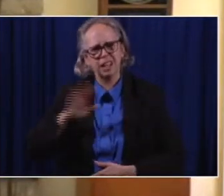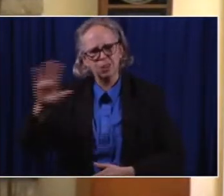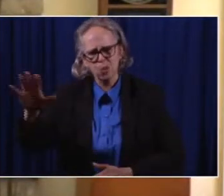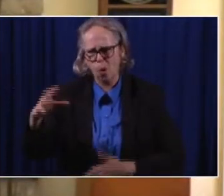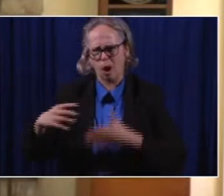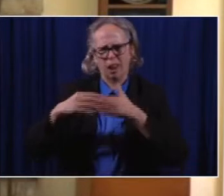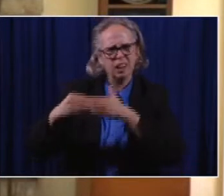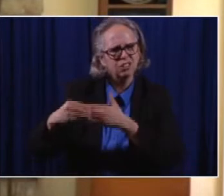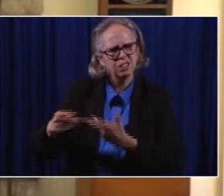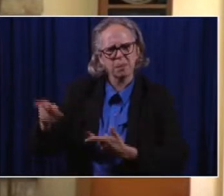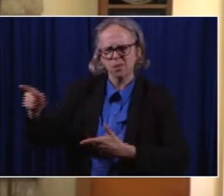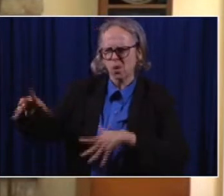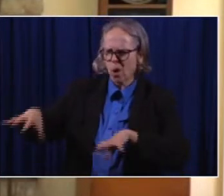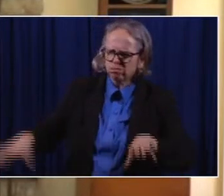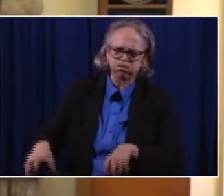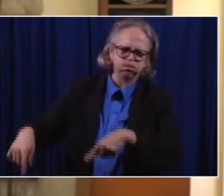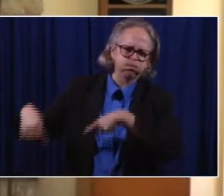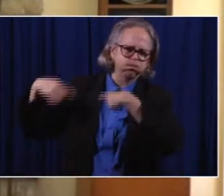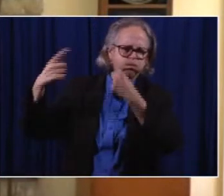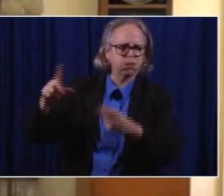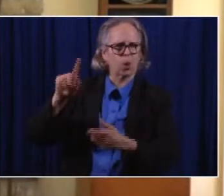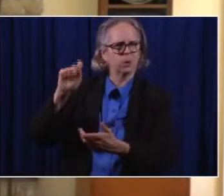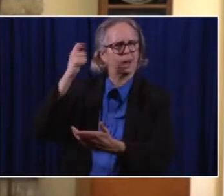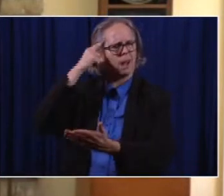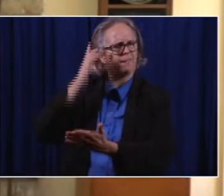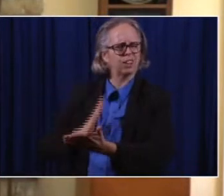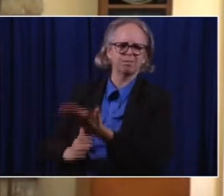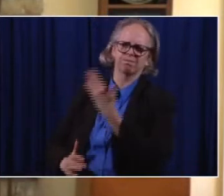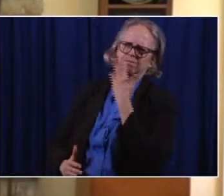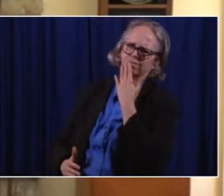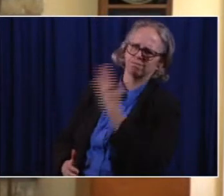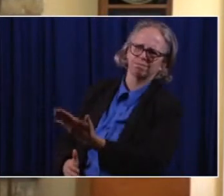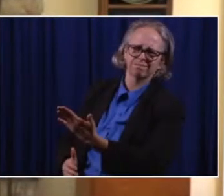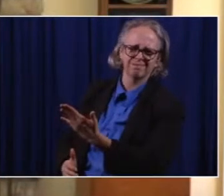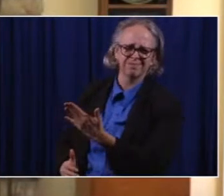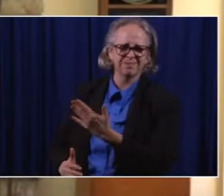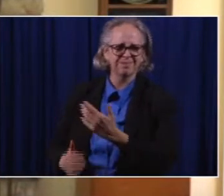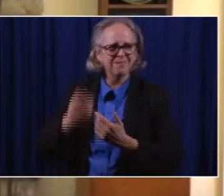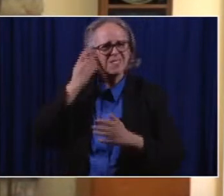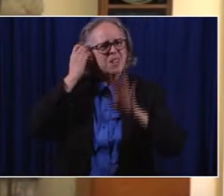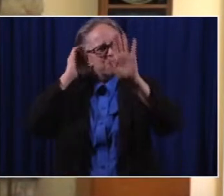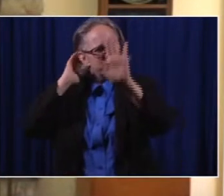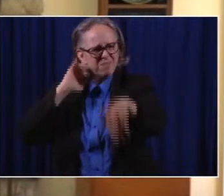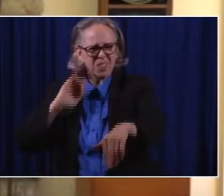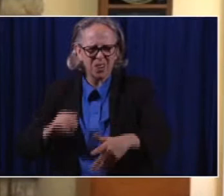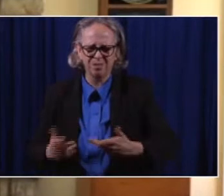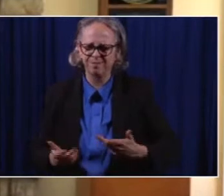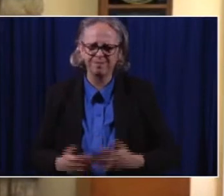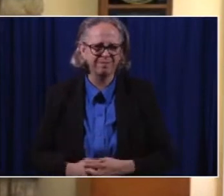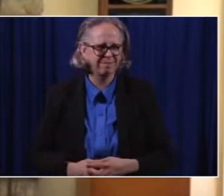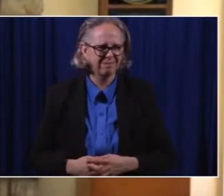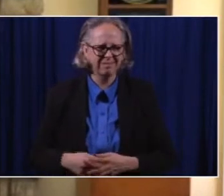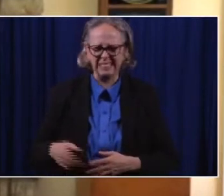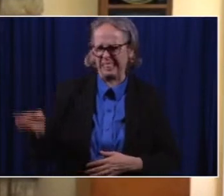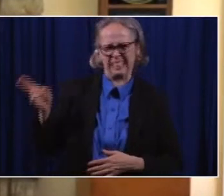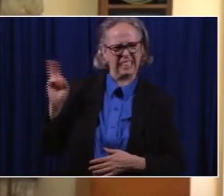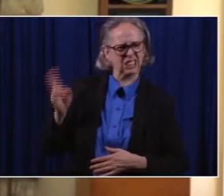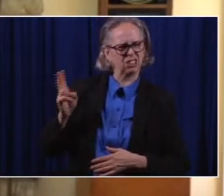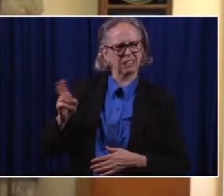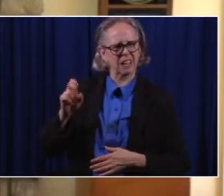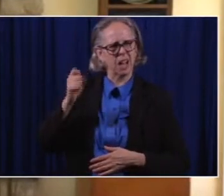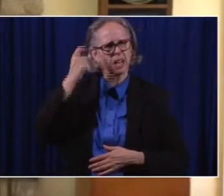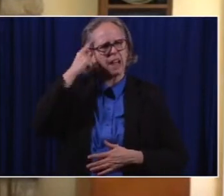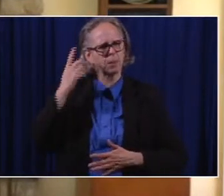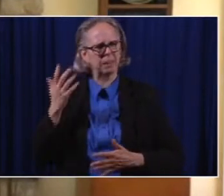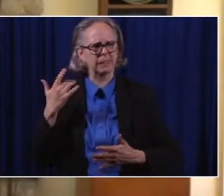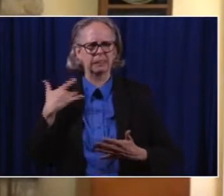to this. Governments, I think, historically don't keep up many times in regard